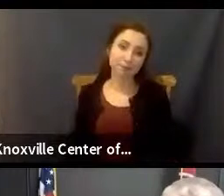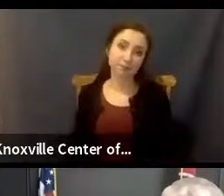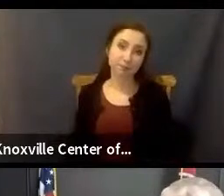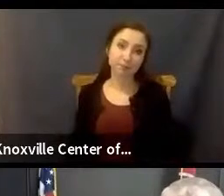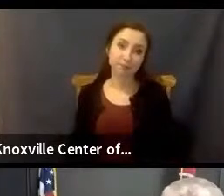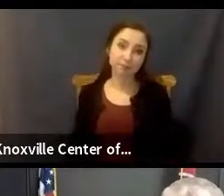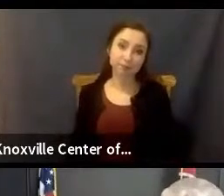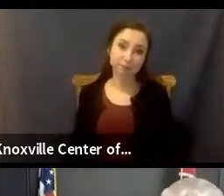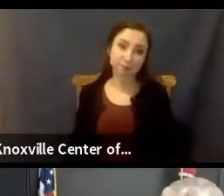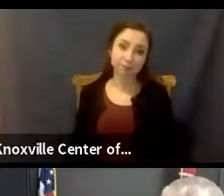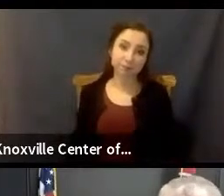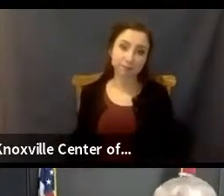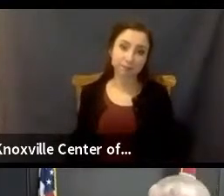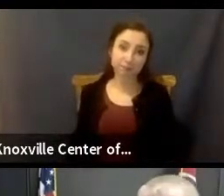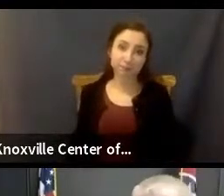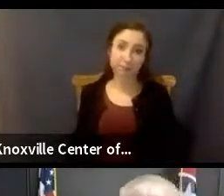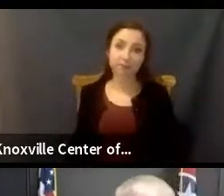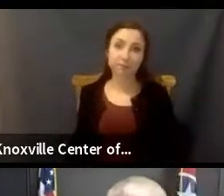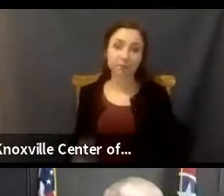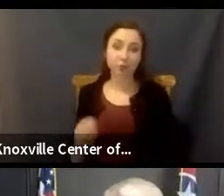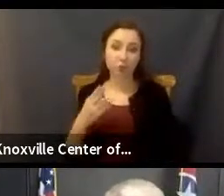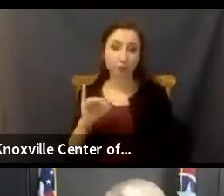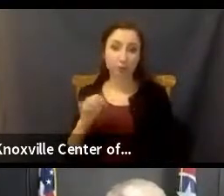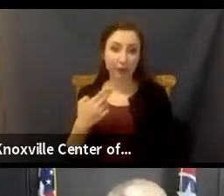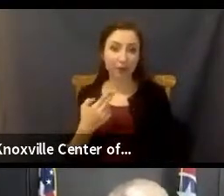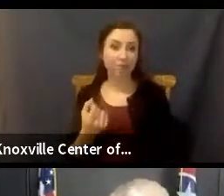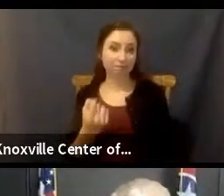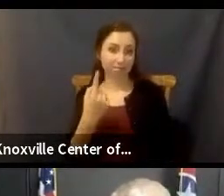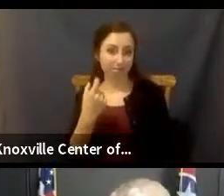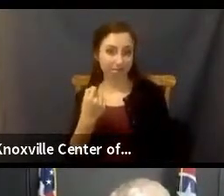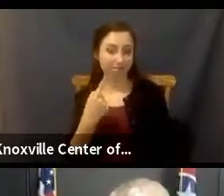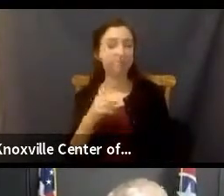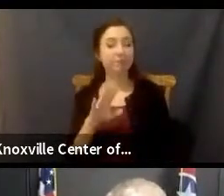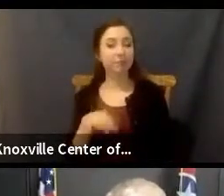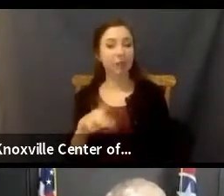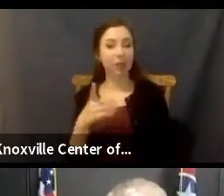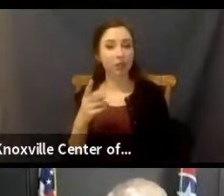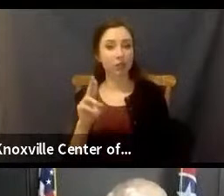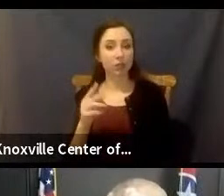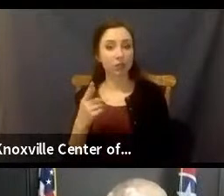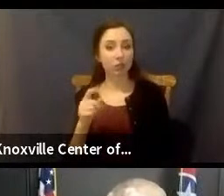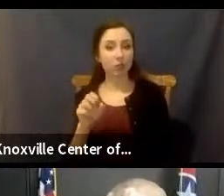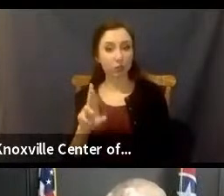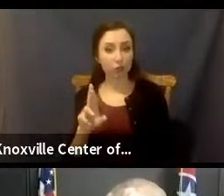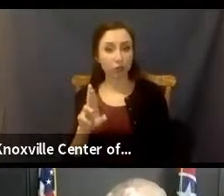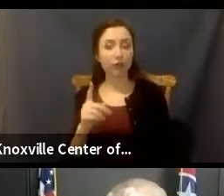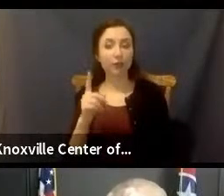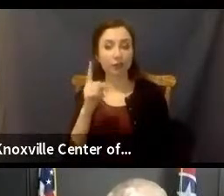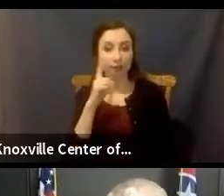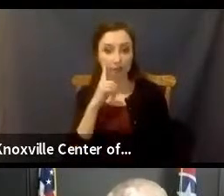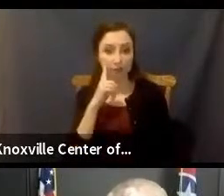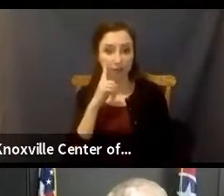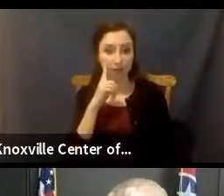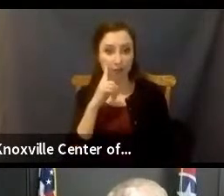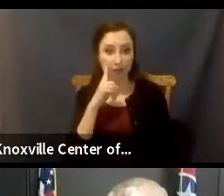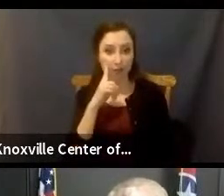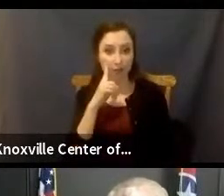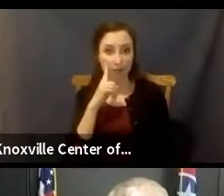Understood. And so, Dr. Gocher, I think given